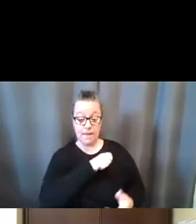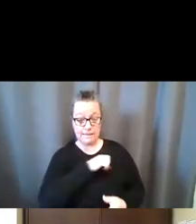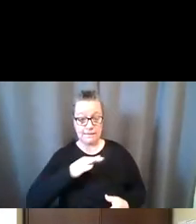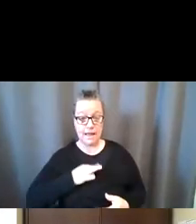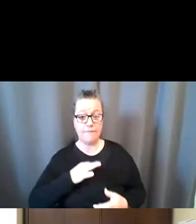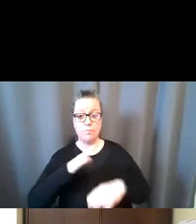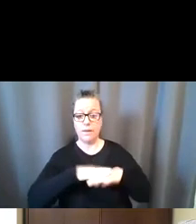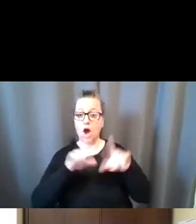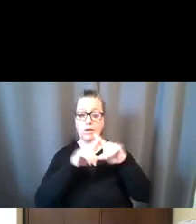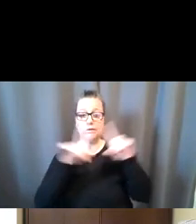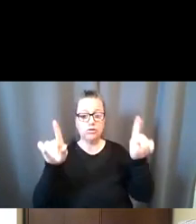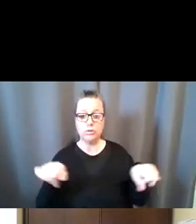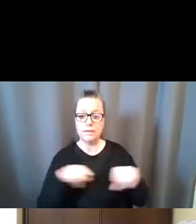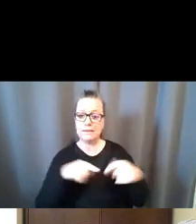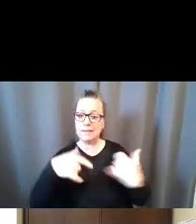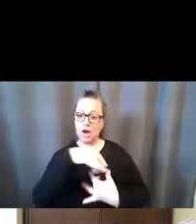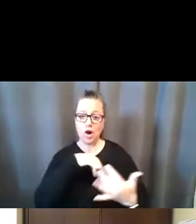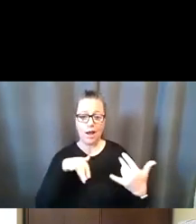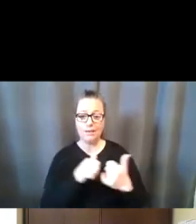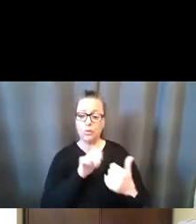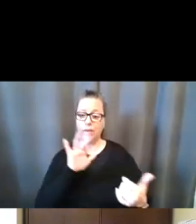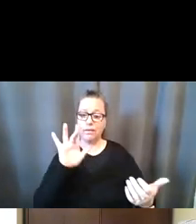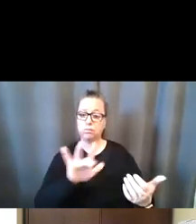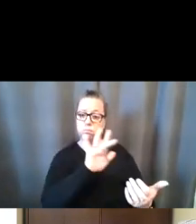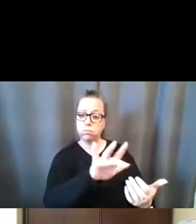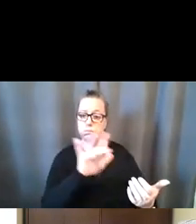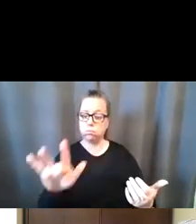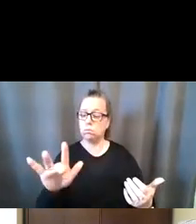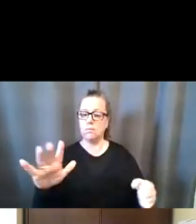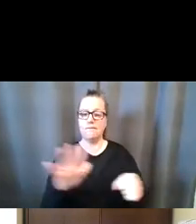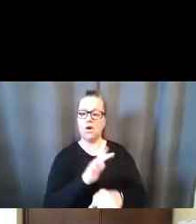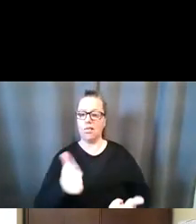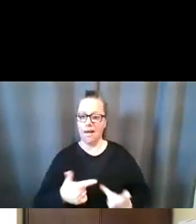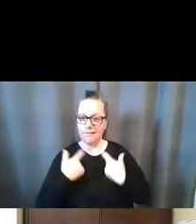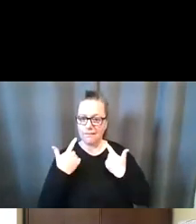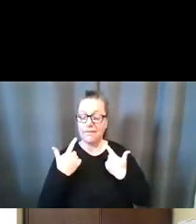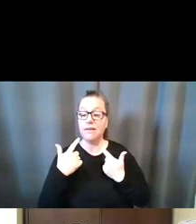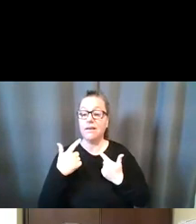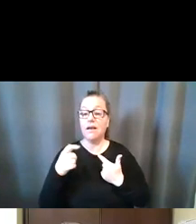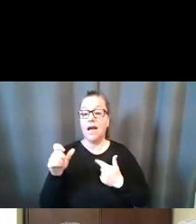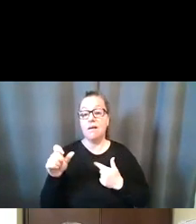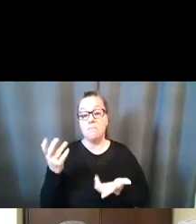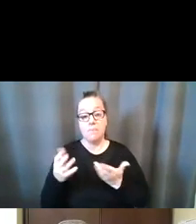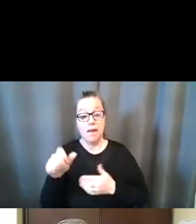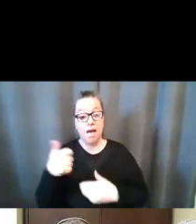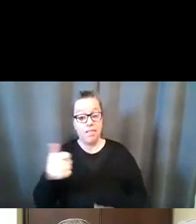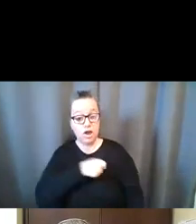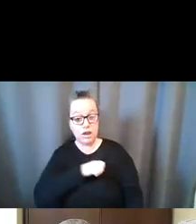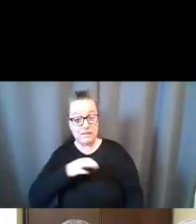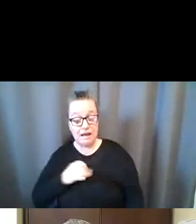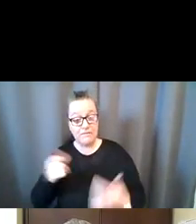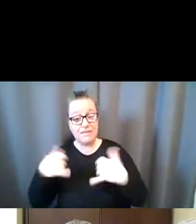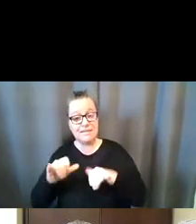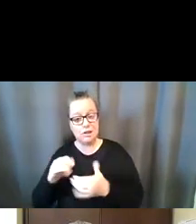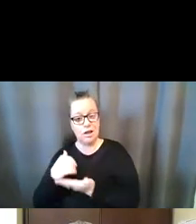on screens interacting with those touch screens the entirety of their lives. Might have other staff that are still carrying a